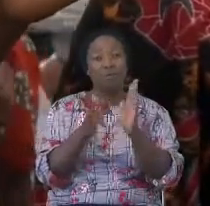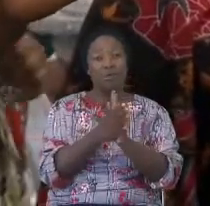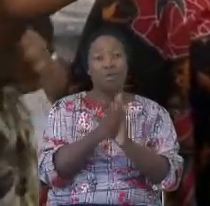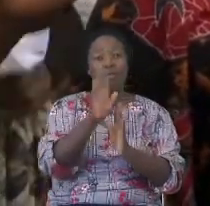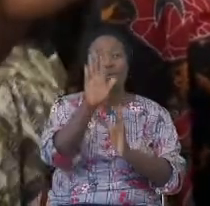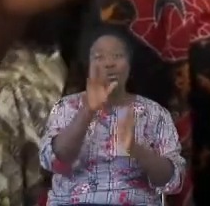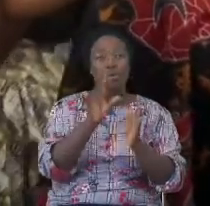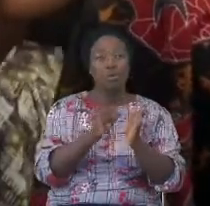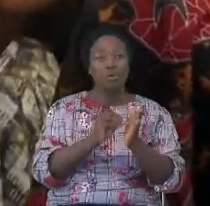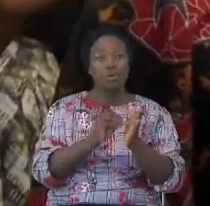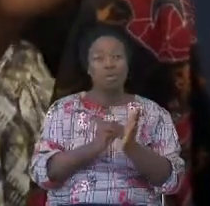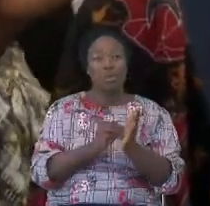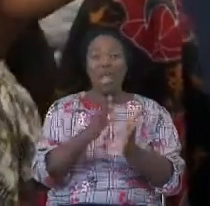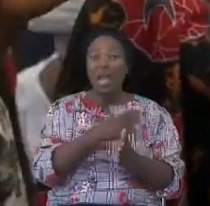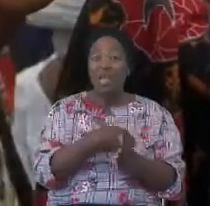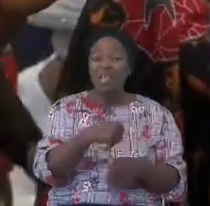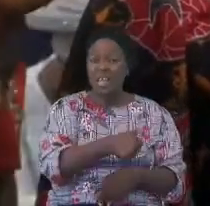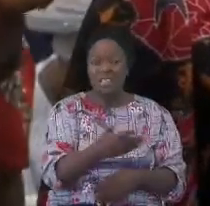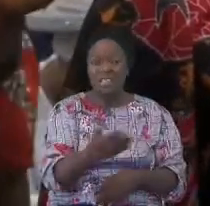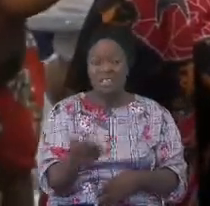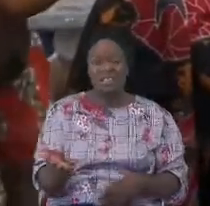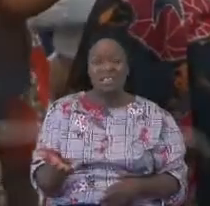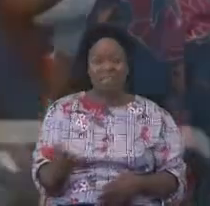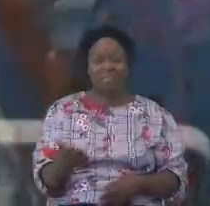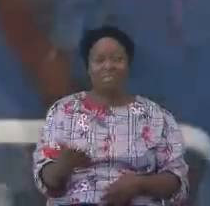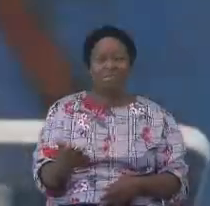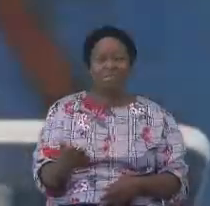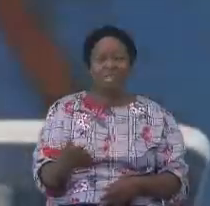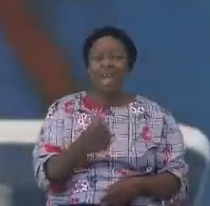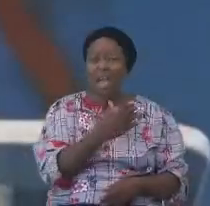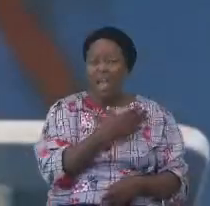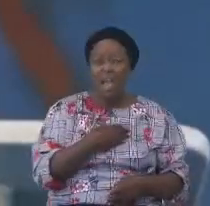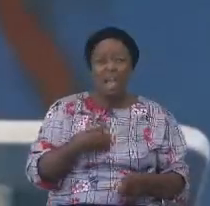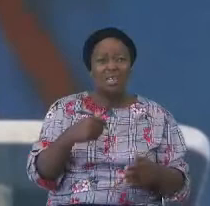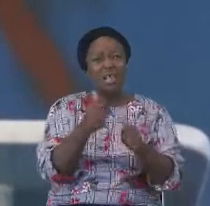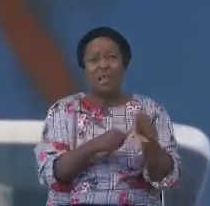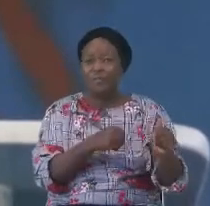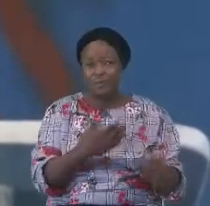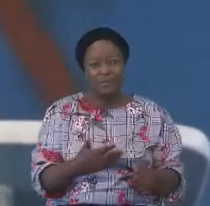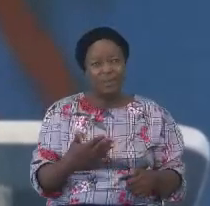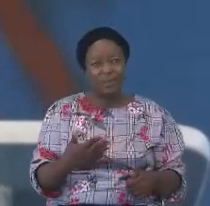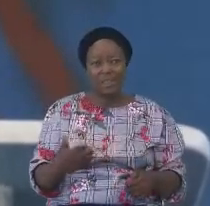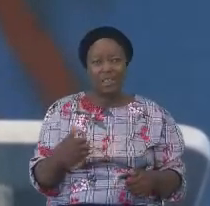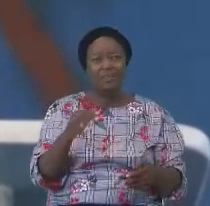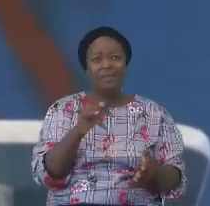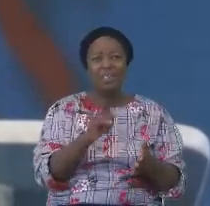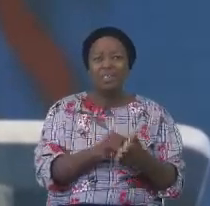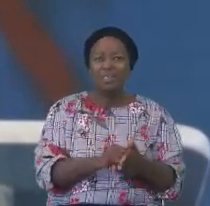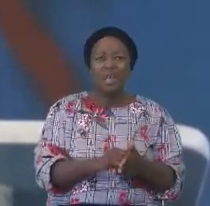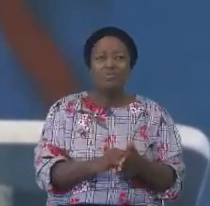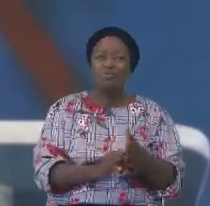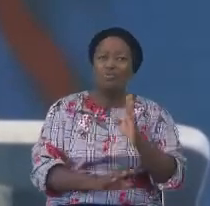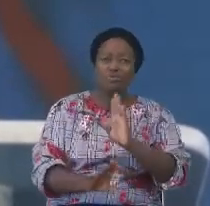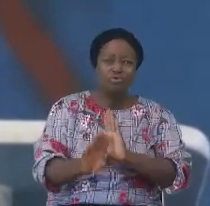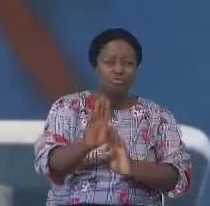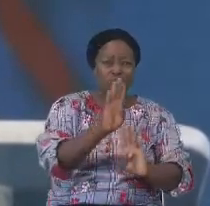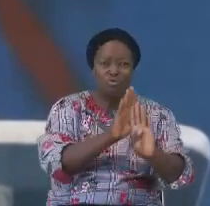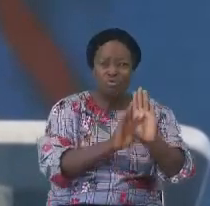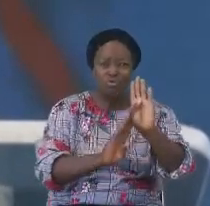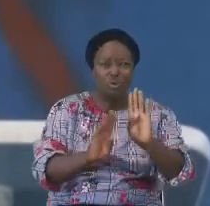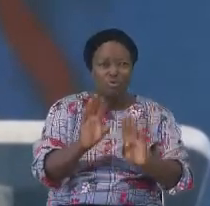will become your portion. And anything and